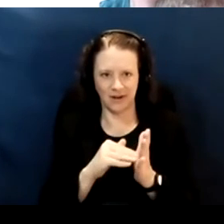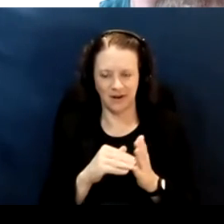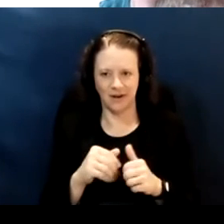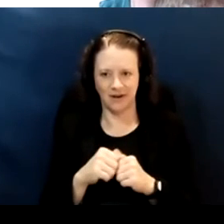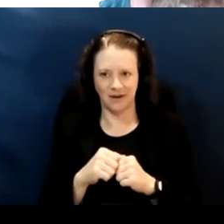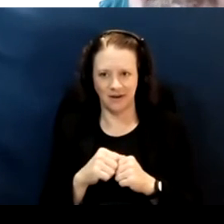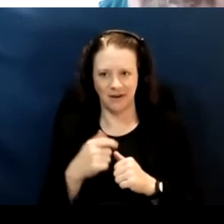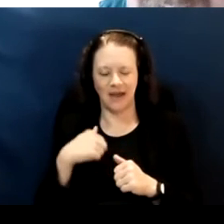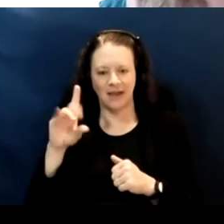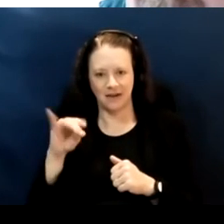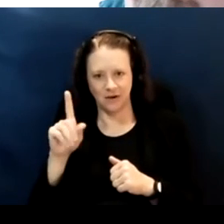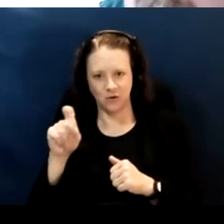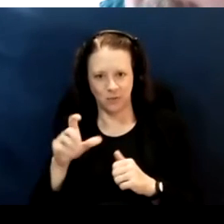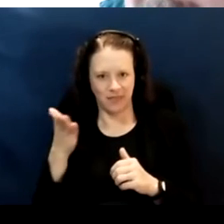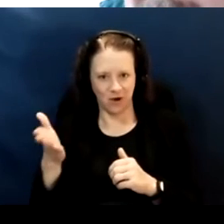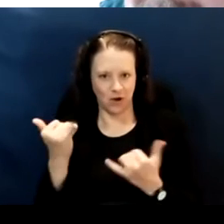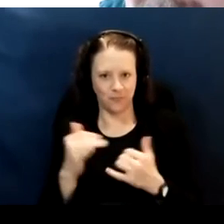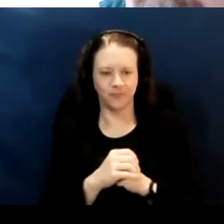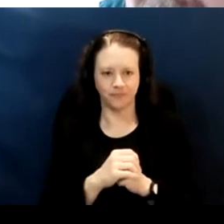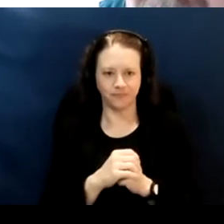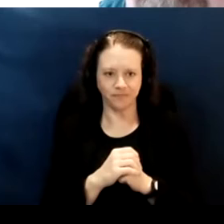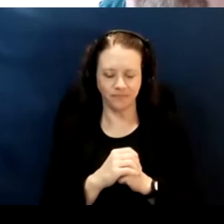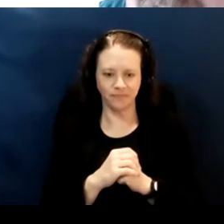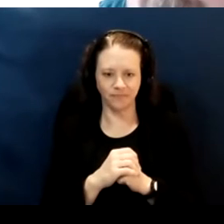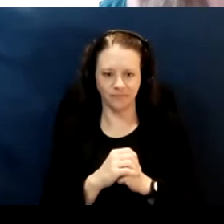there. Thank you.